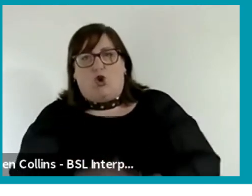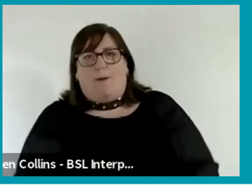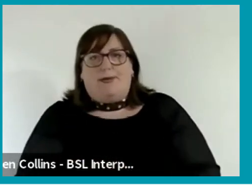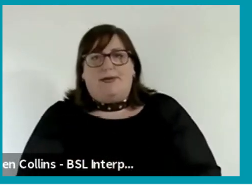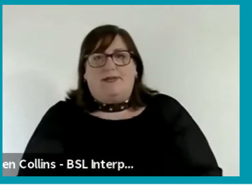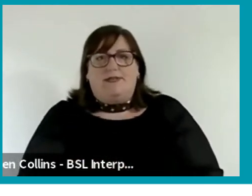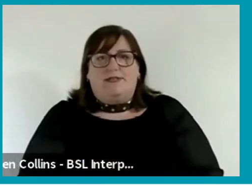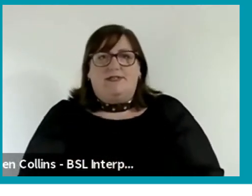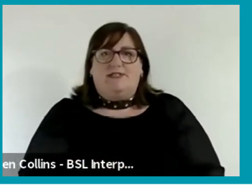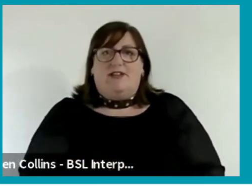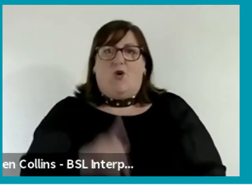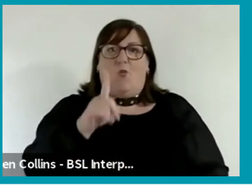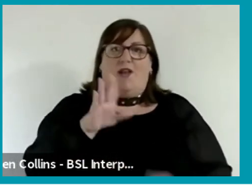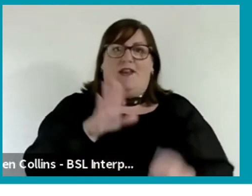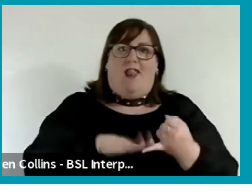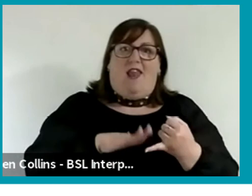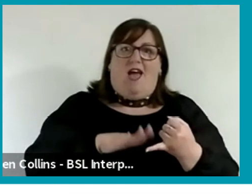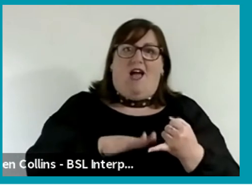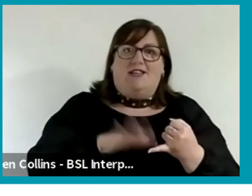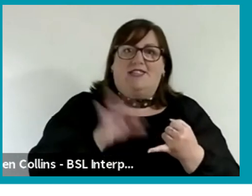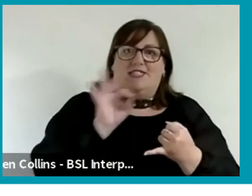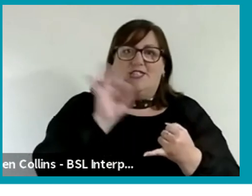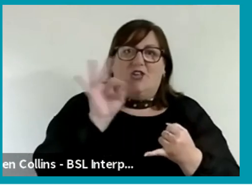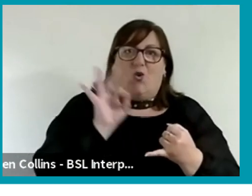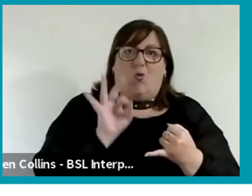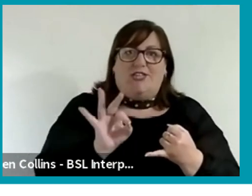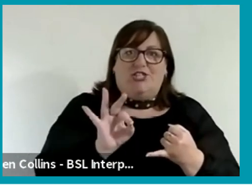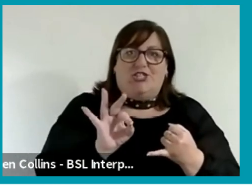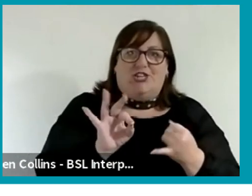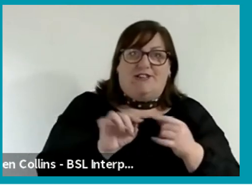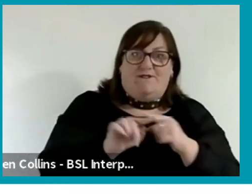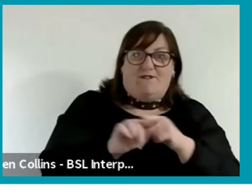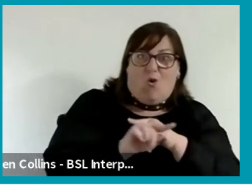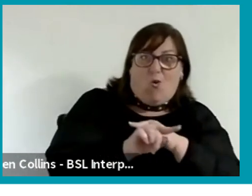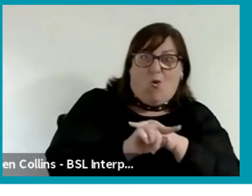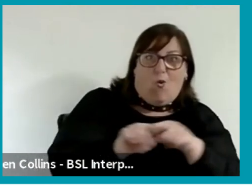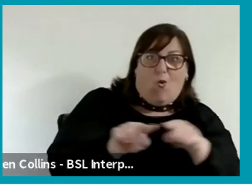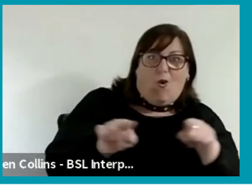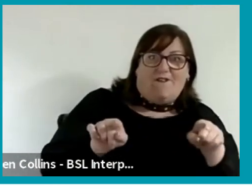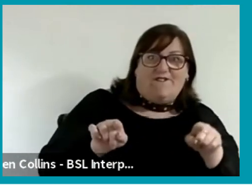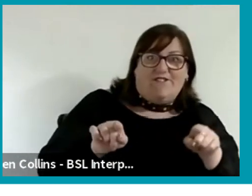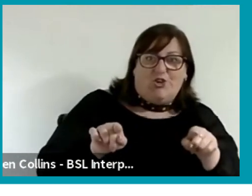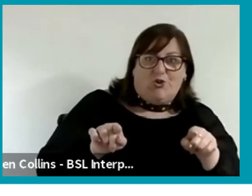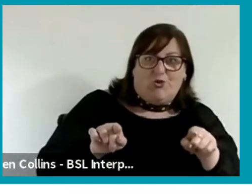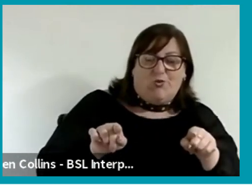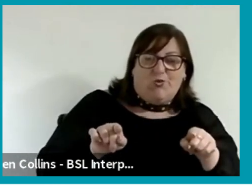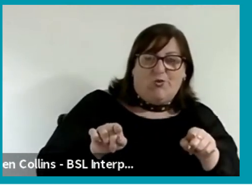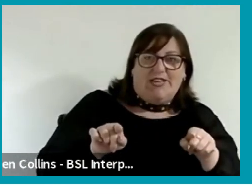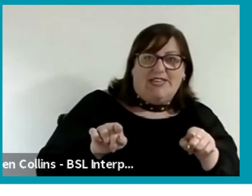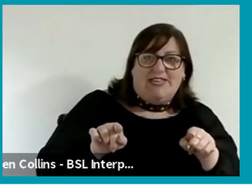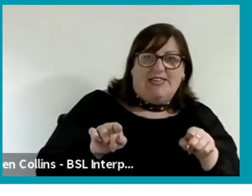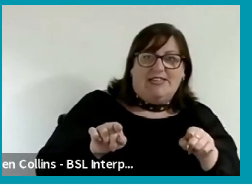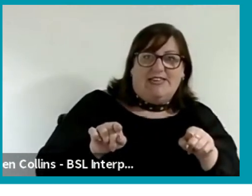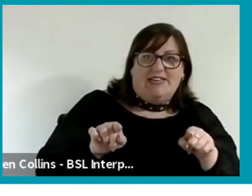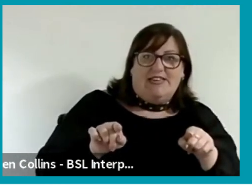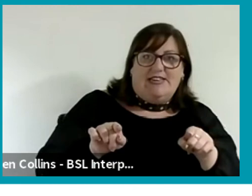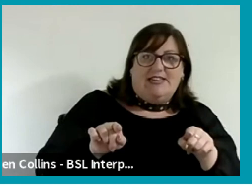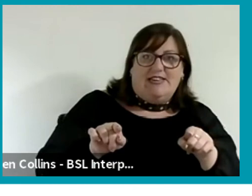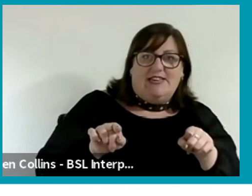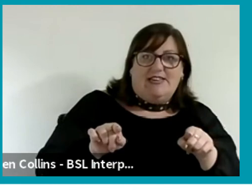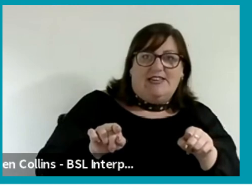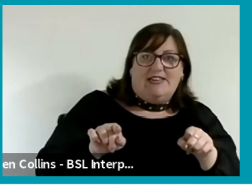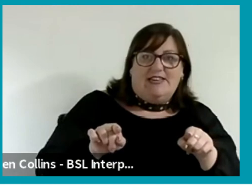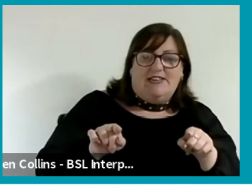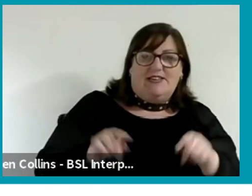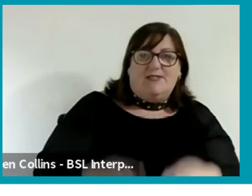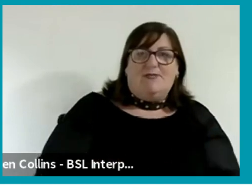final question. And all of you, I'll give you all to answer this. Why would our candidates